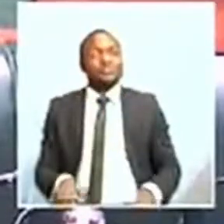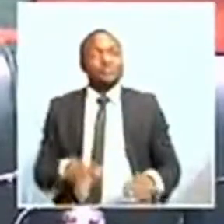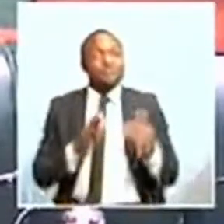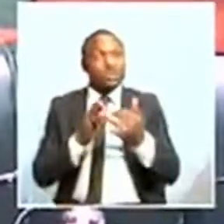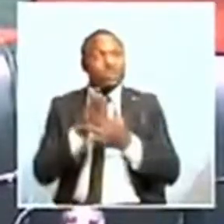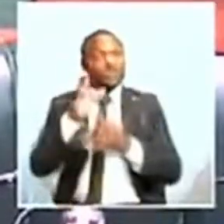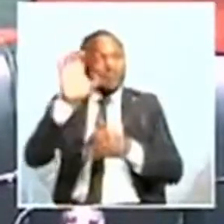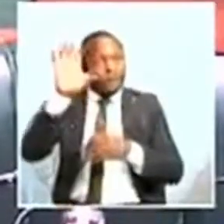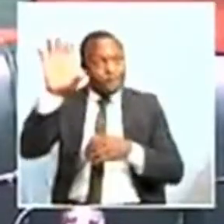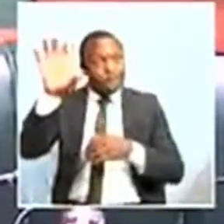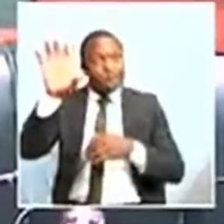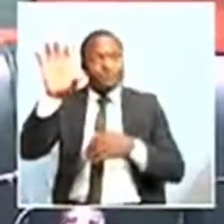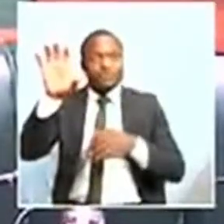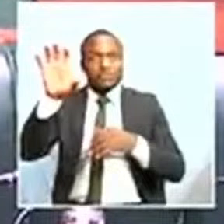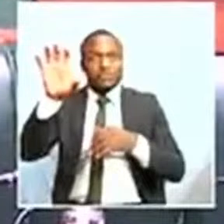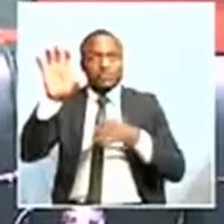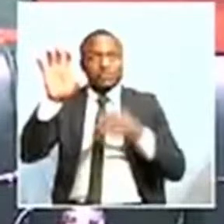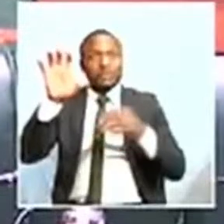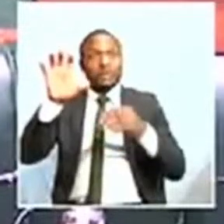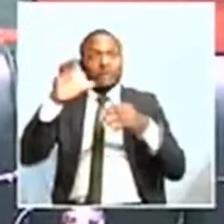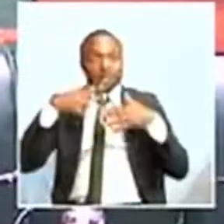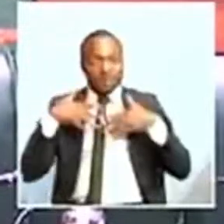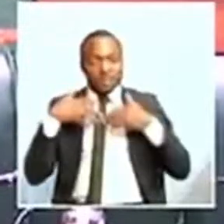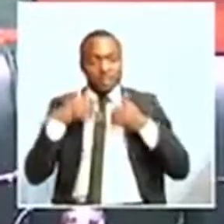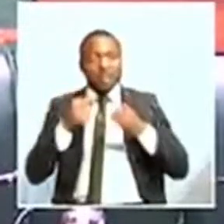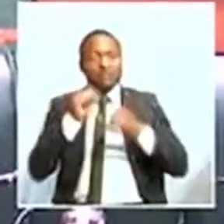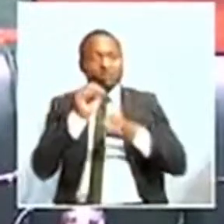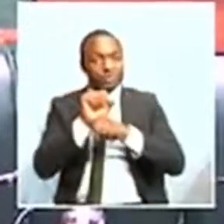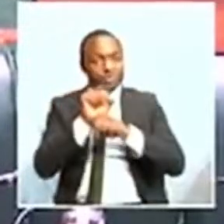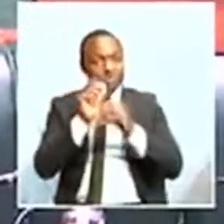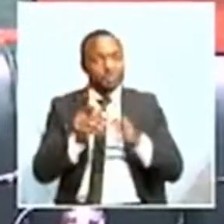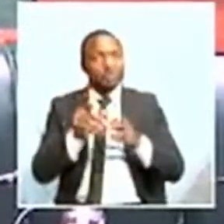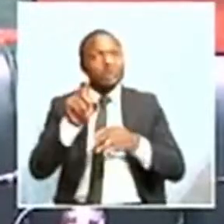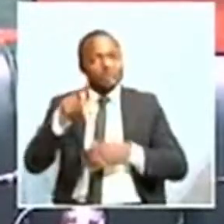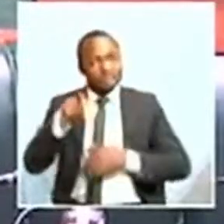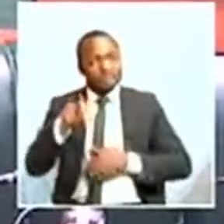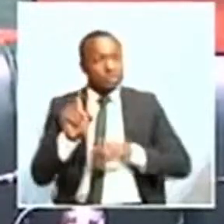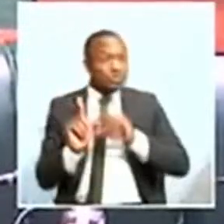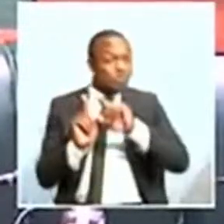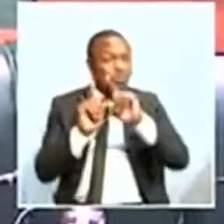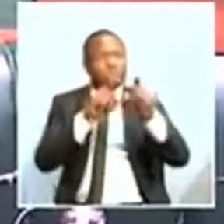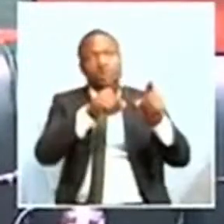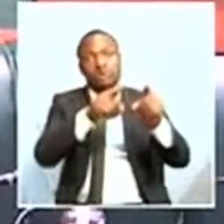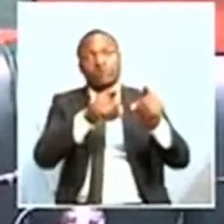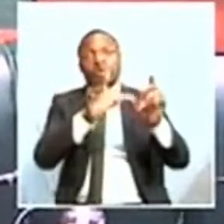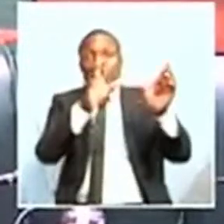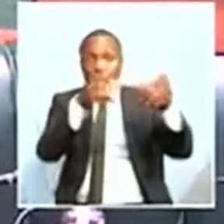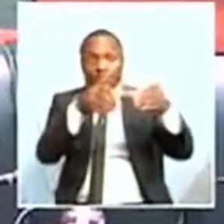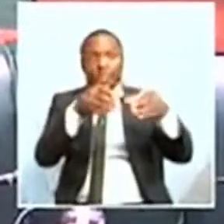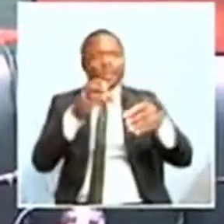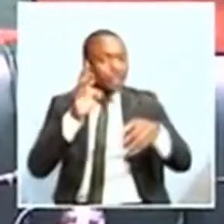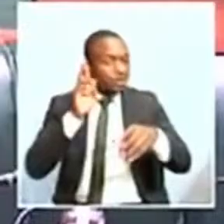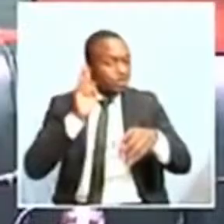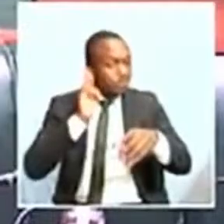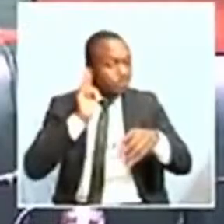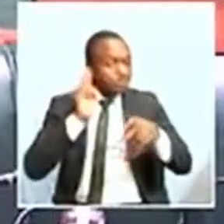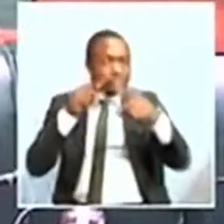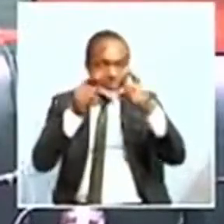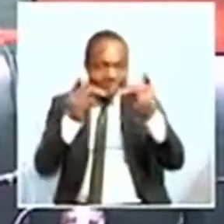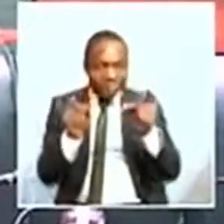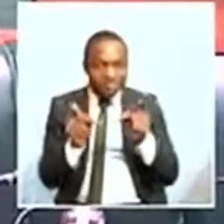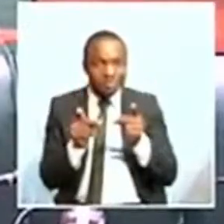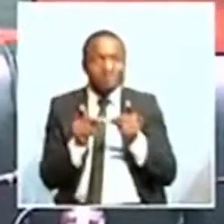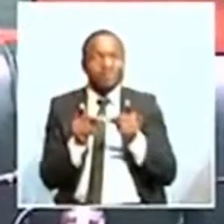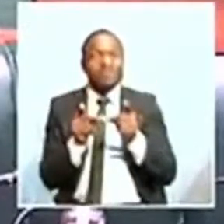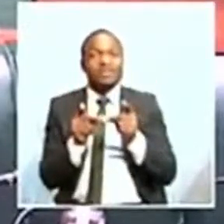provincial medical personnel, we need actually to go to our community radio stations, and